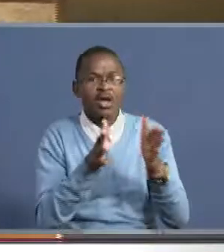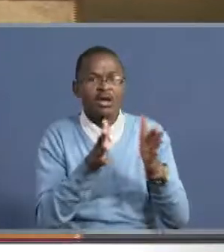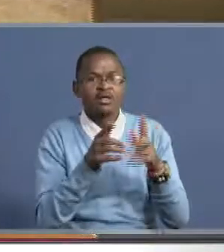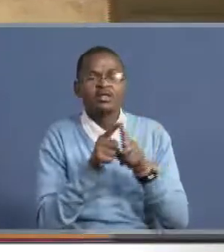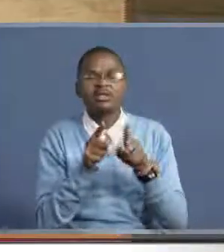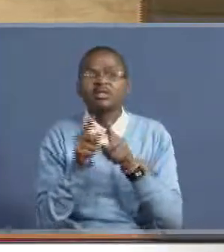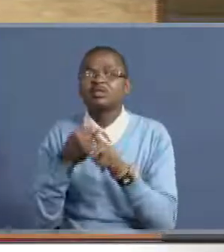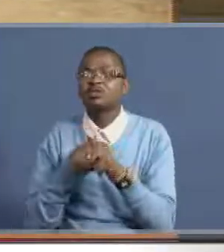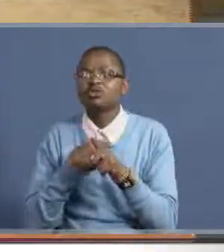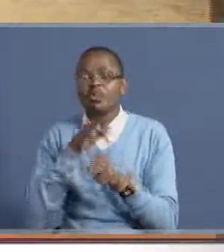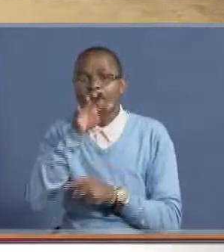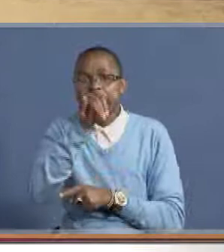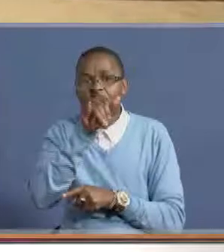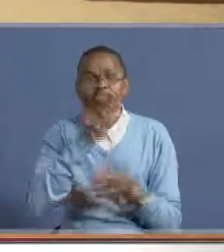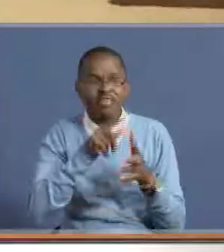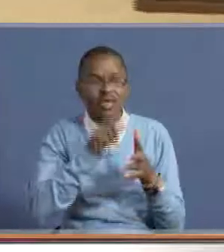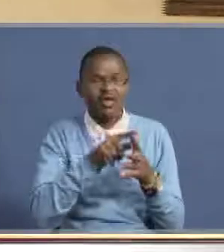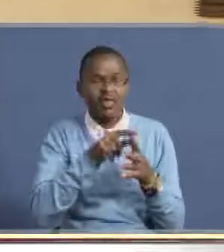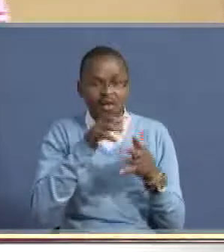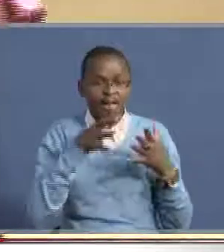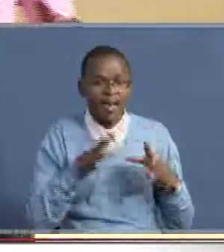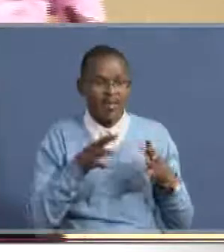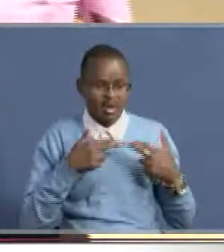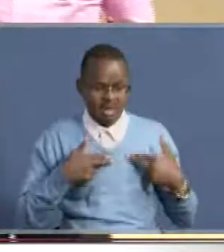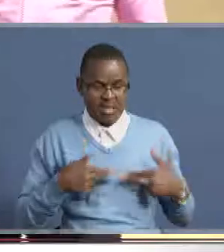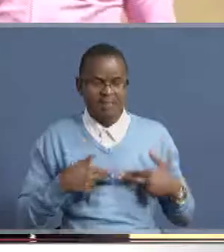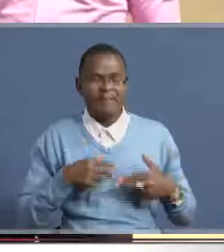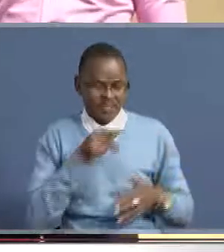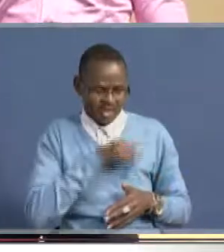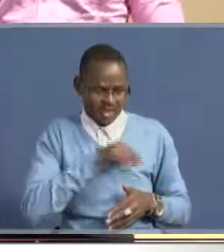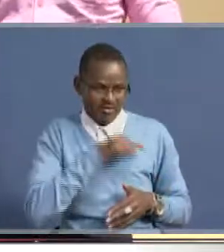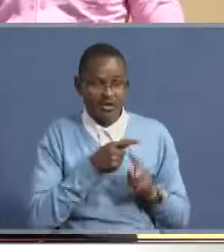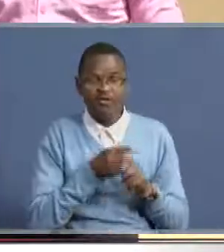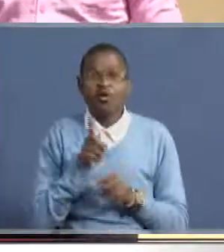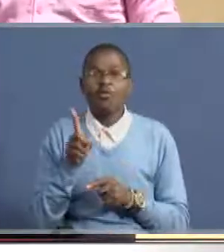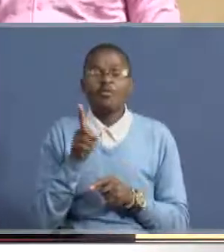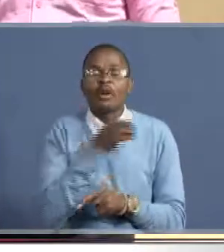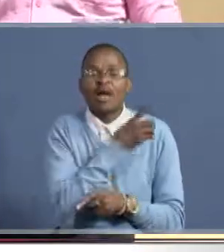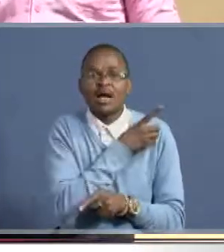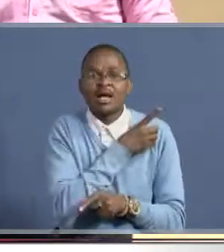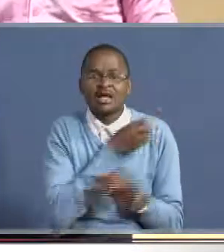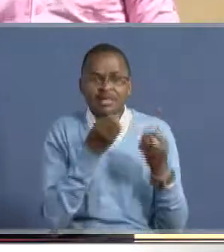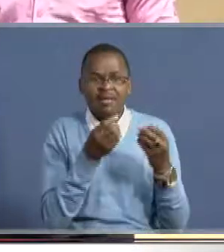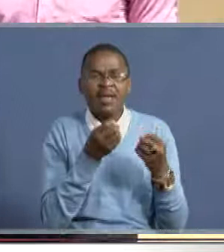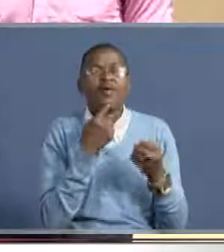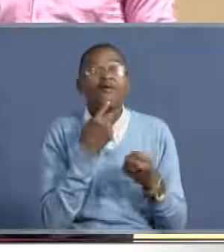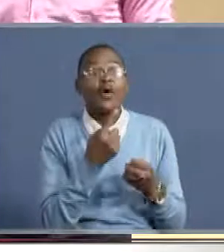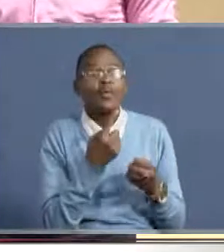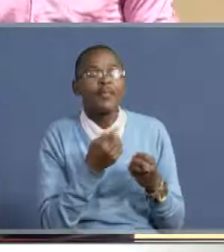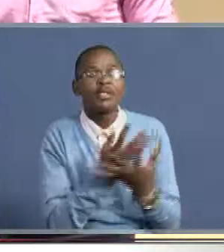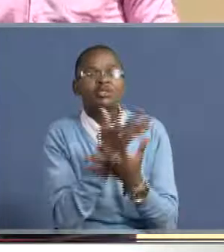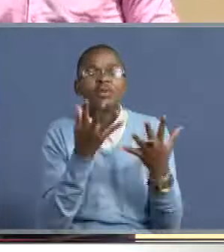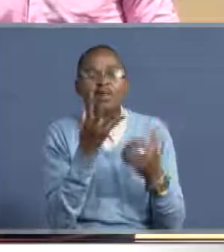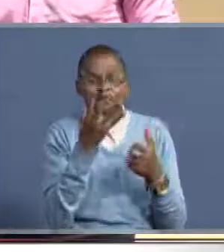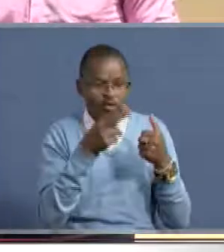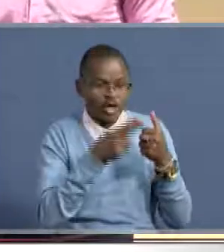are saying is anything to go by, then the local health facility will greatly benefit from Dr. Hernandez and her 100 counterparts spread in all